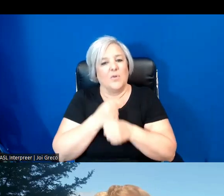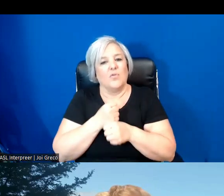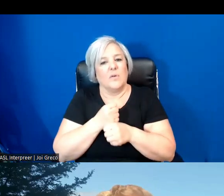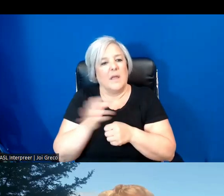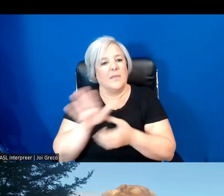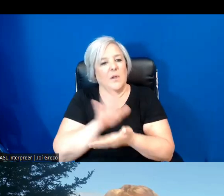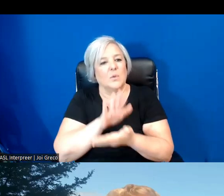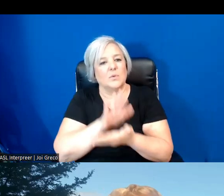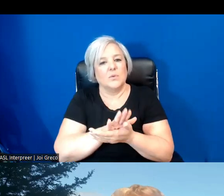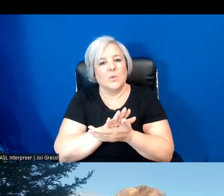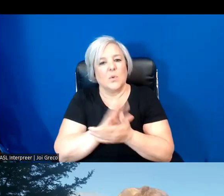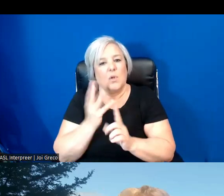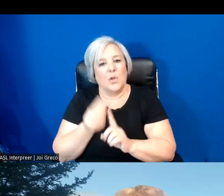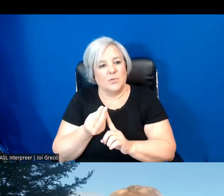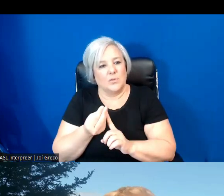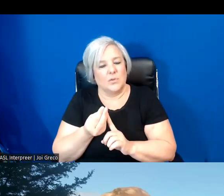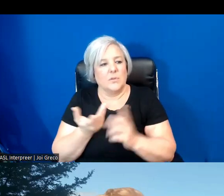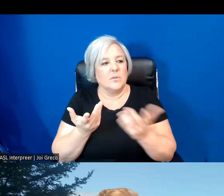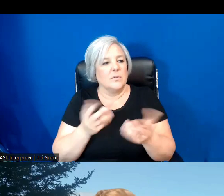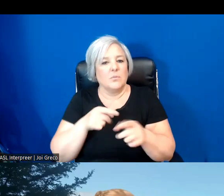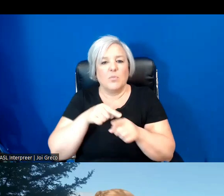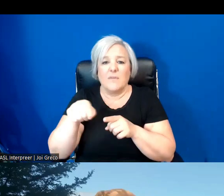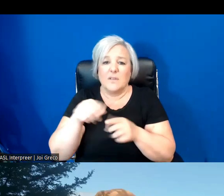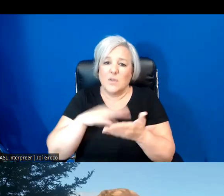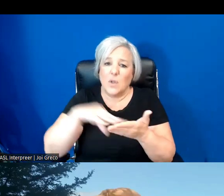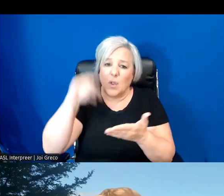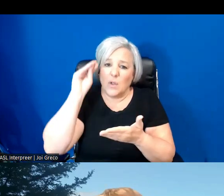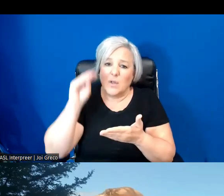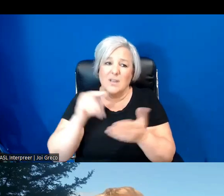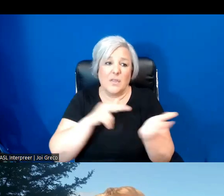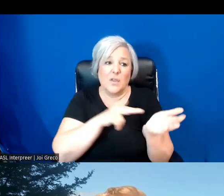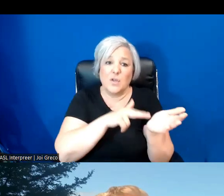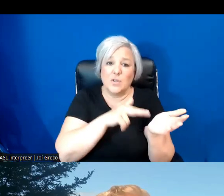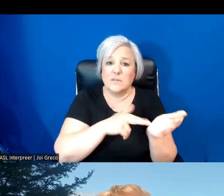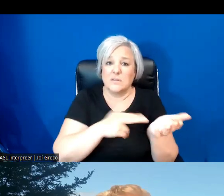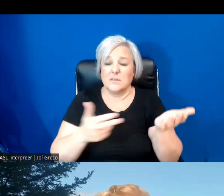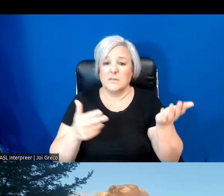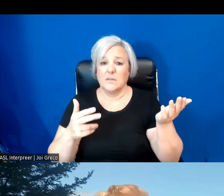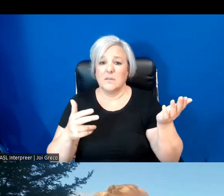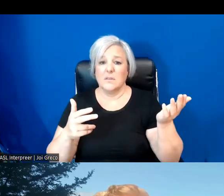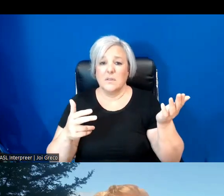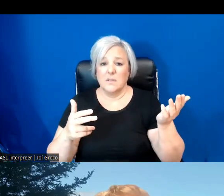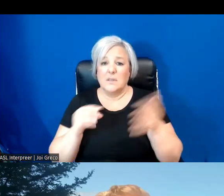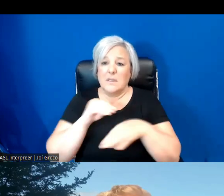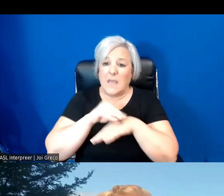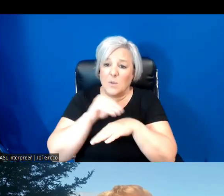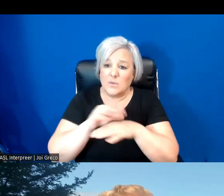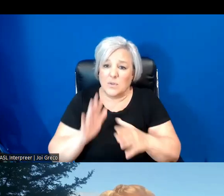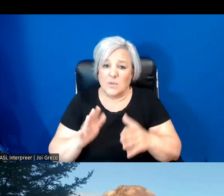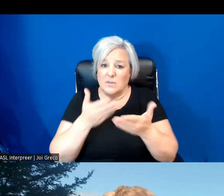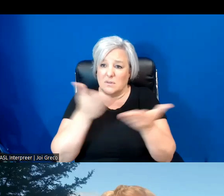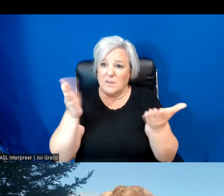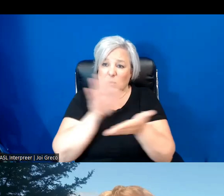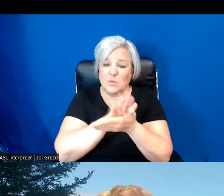school is like. Professional learning, those nurses and counselors that we have in